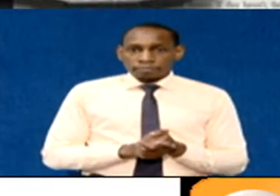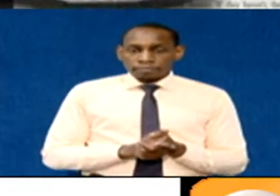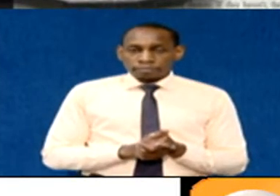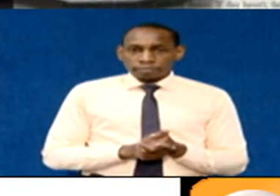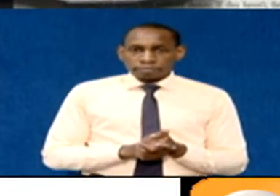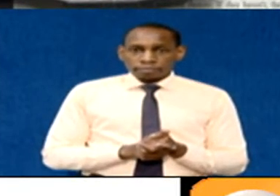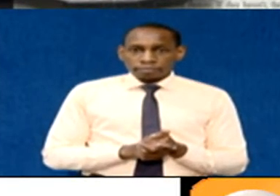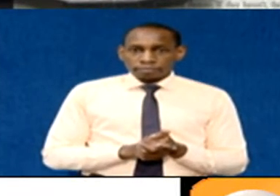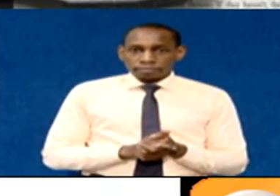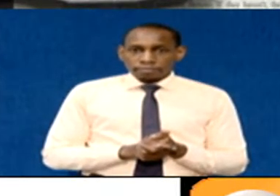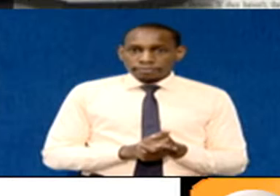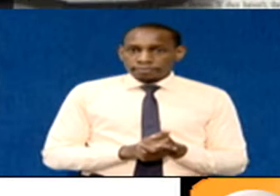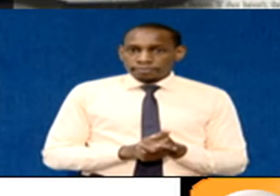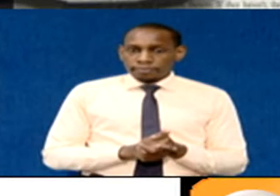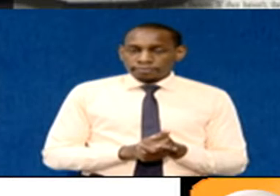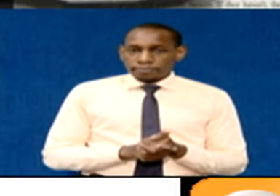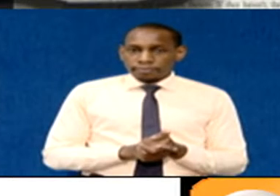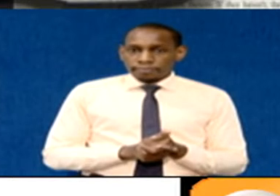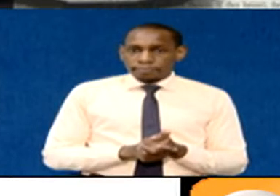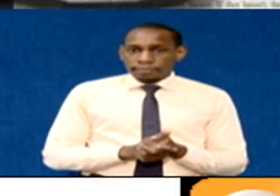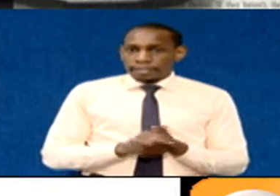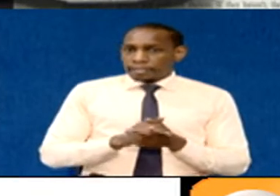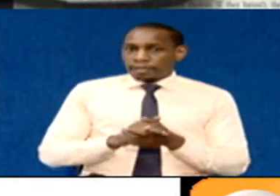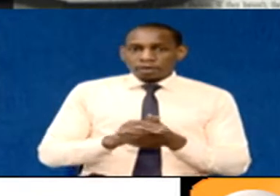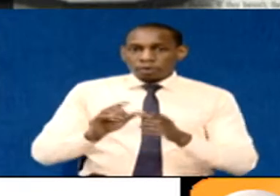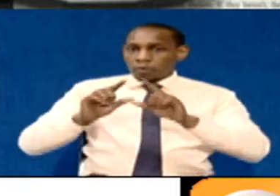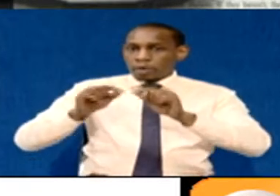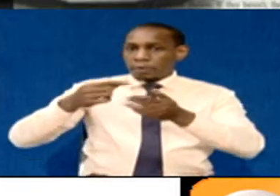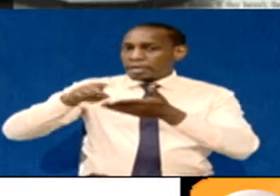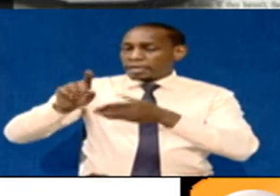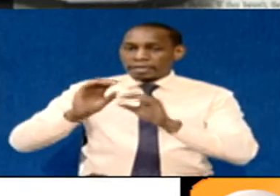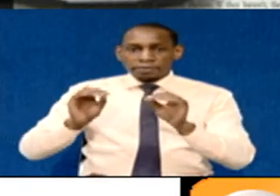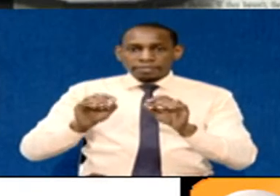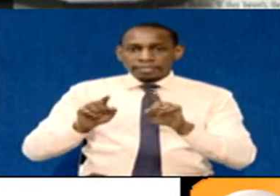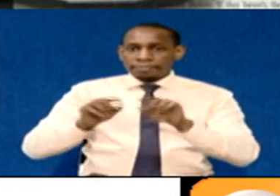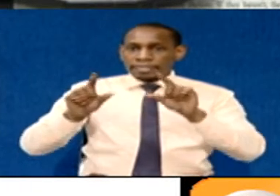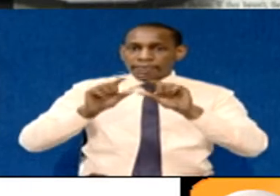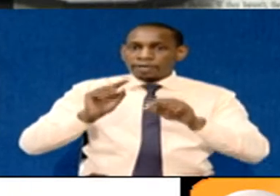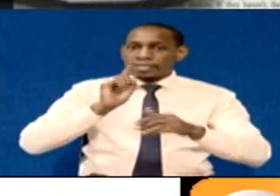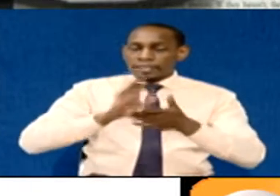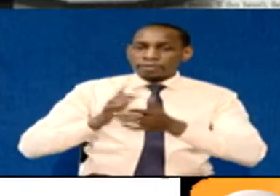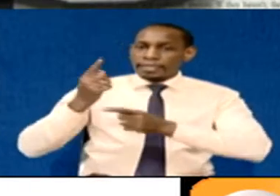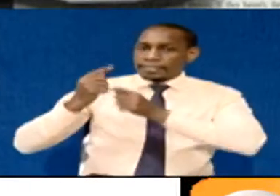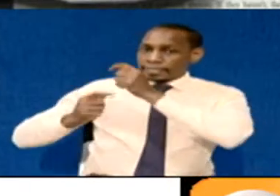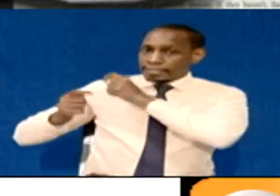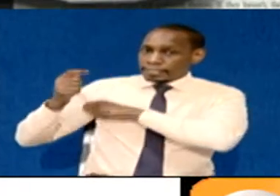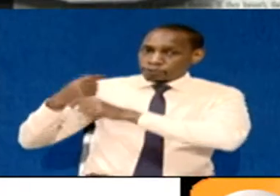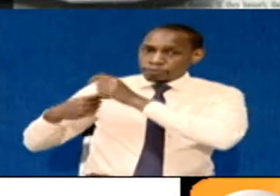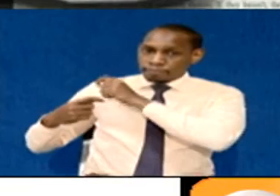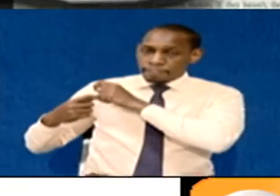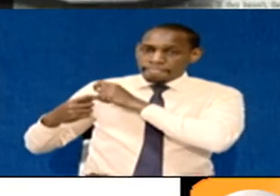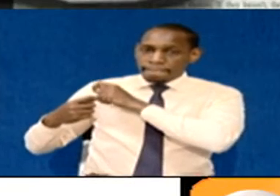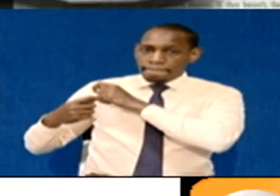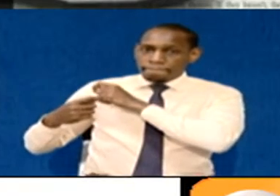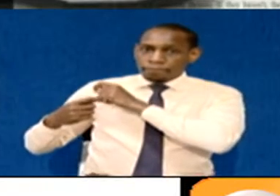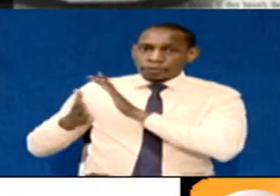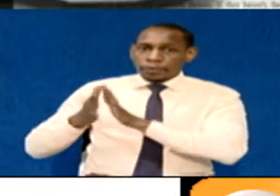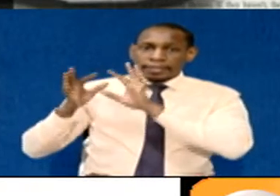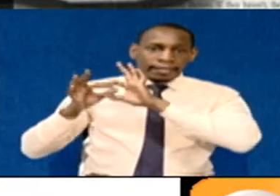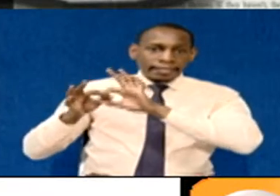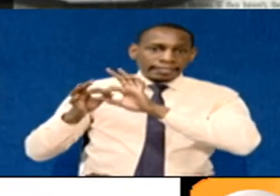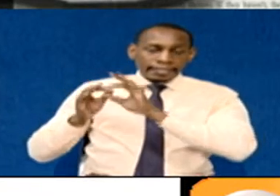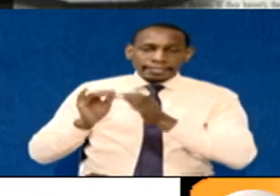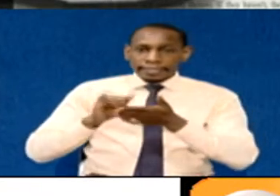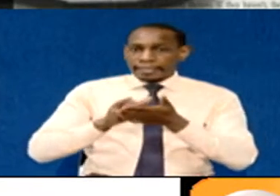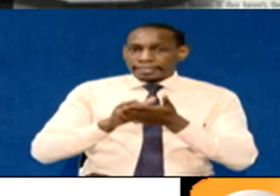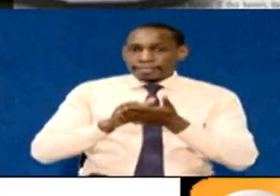that doesn't come across as right, which is why I keep talking about traditions and norms